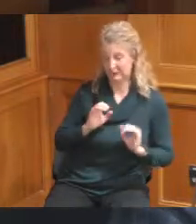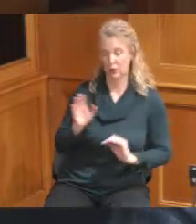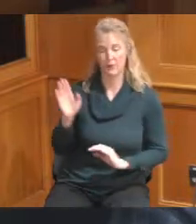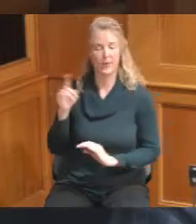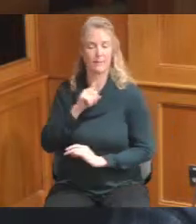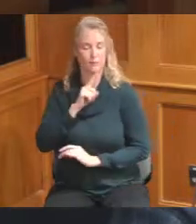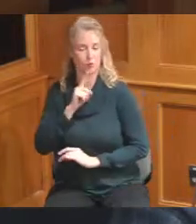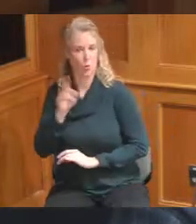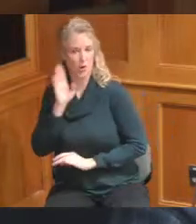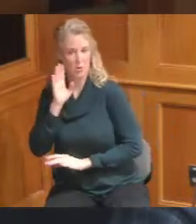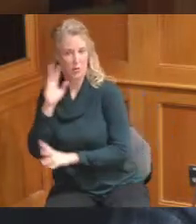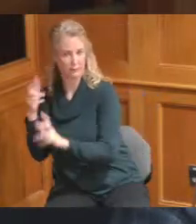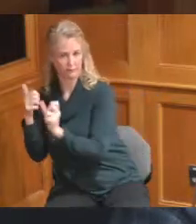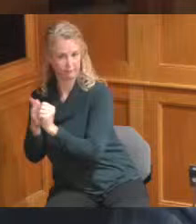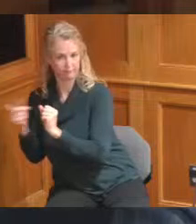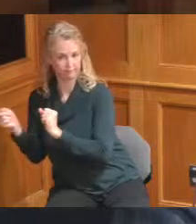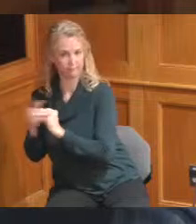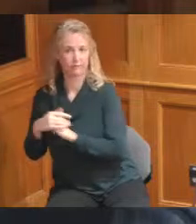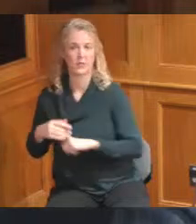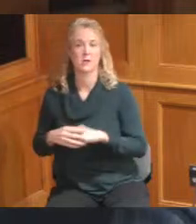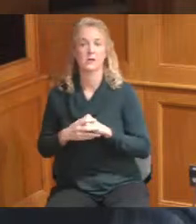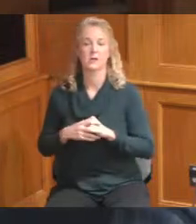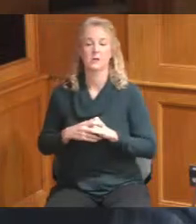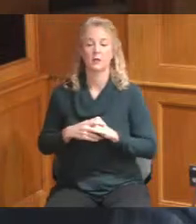have an update on that.